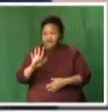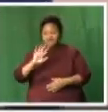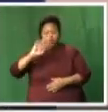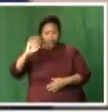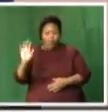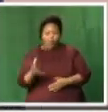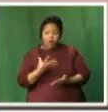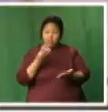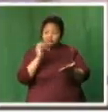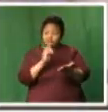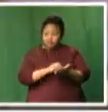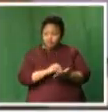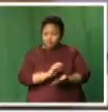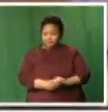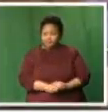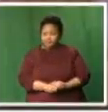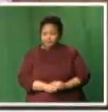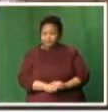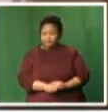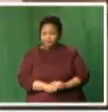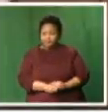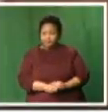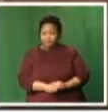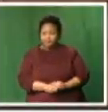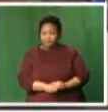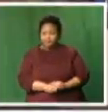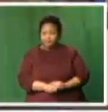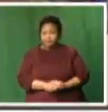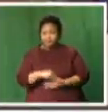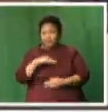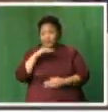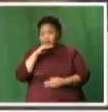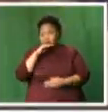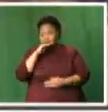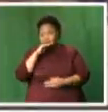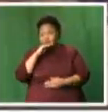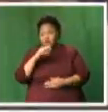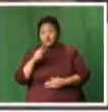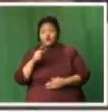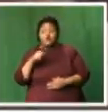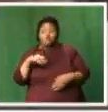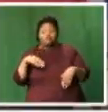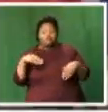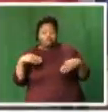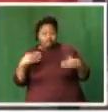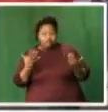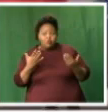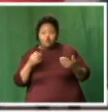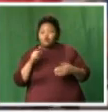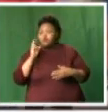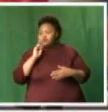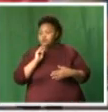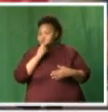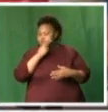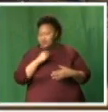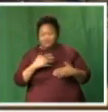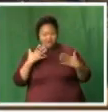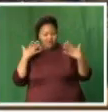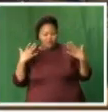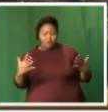la sikhona khona kule games village lela elilongo eMalawi eDieng.